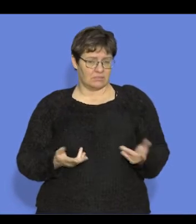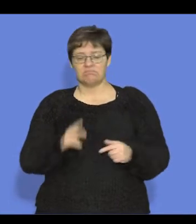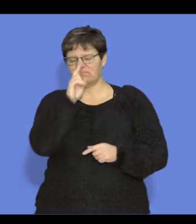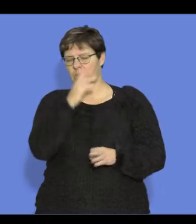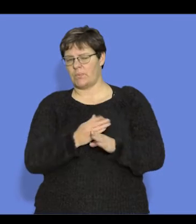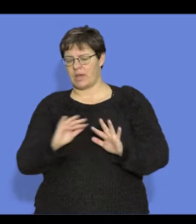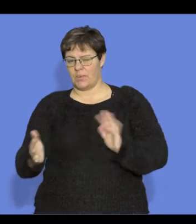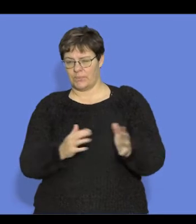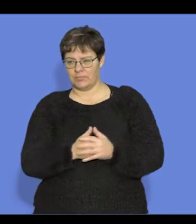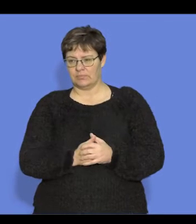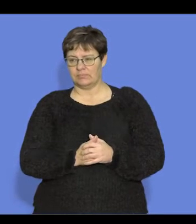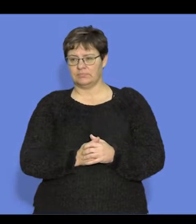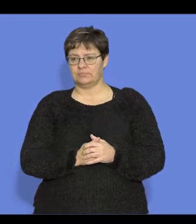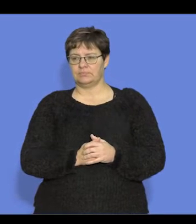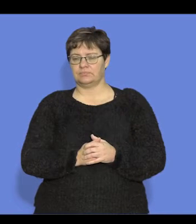this works.